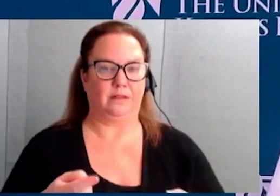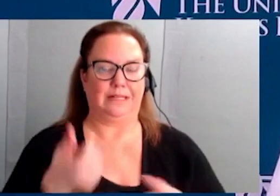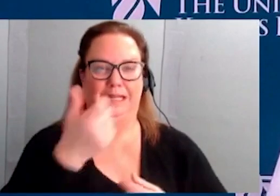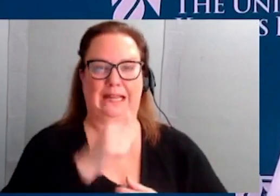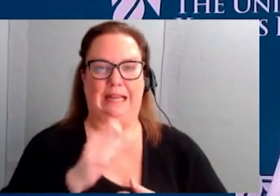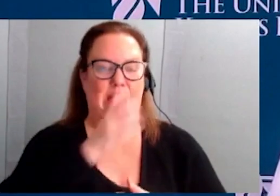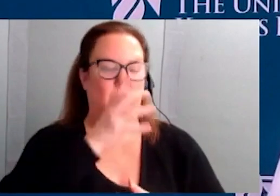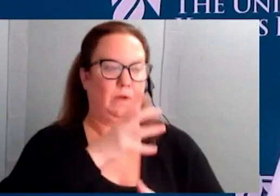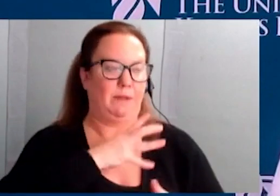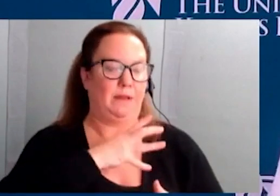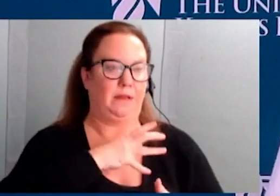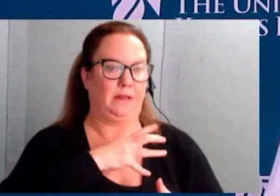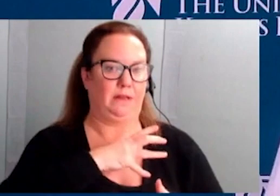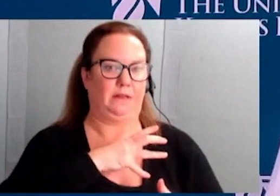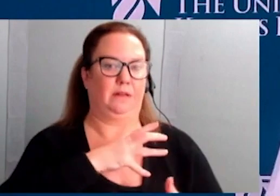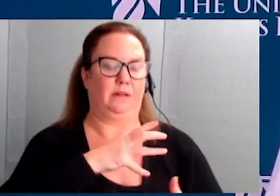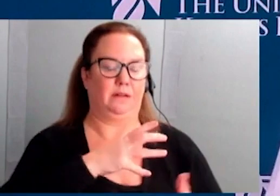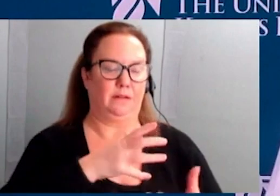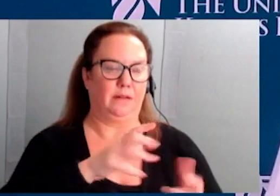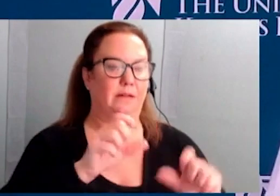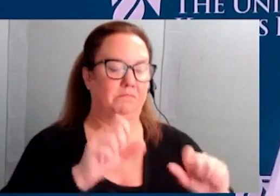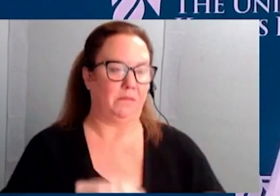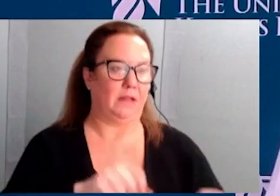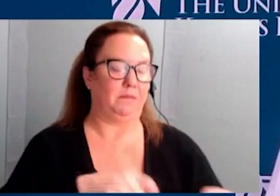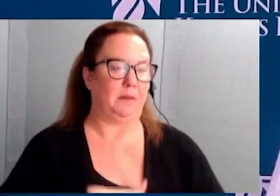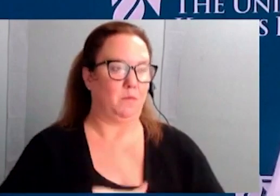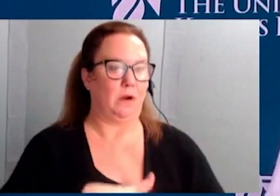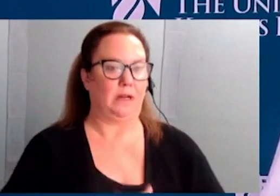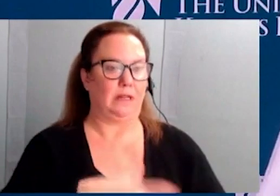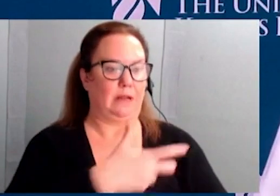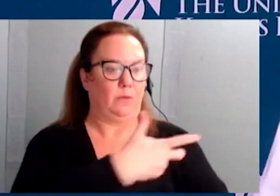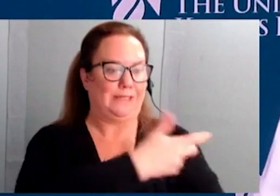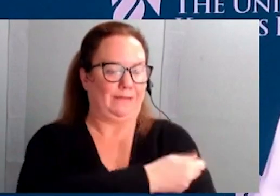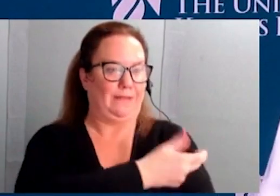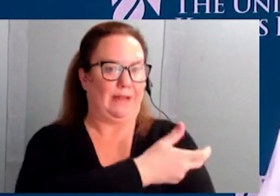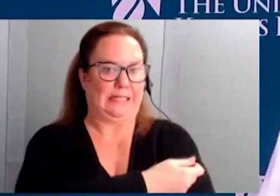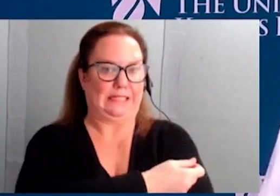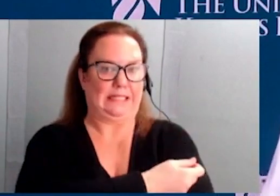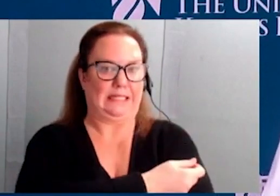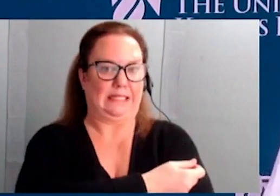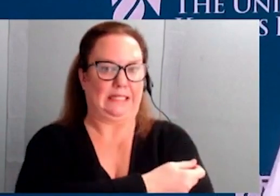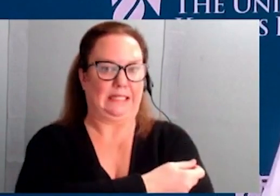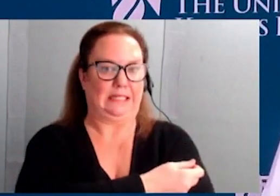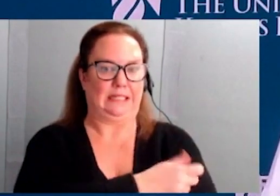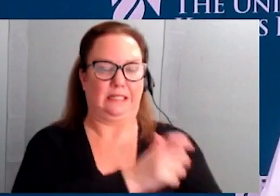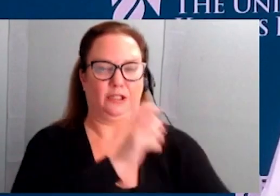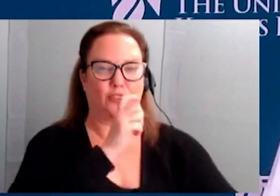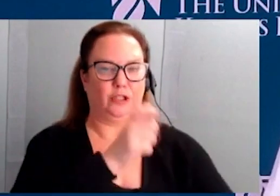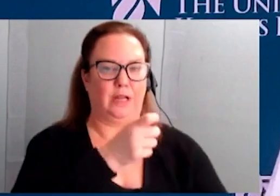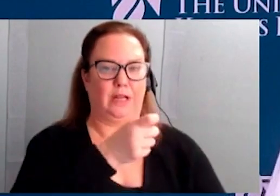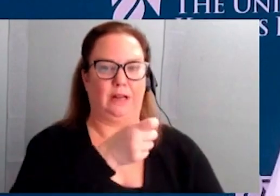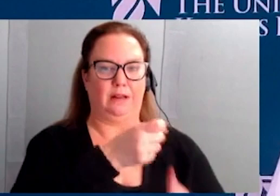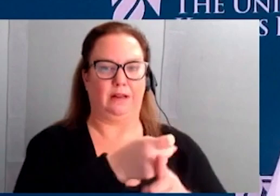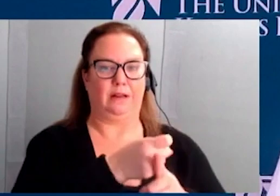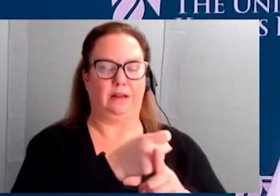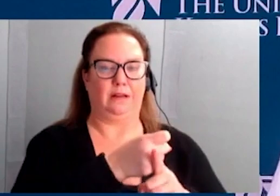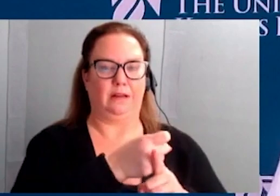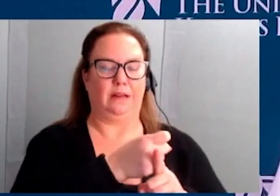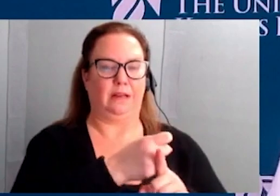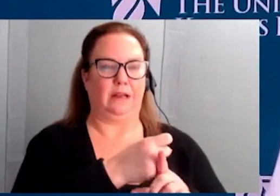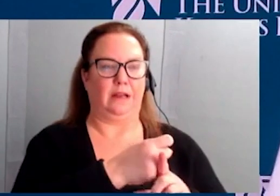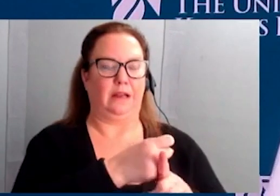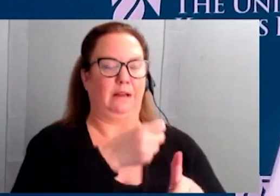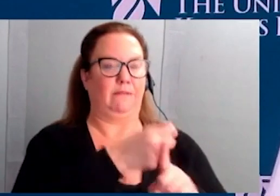of childbearing age that are receiving the vaccine, that it should not have an adverse effect